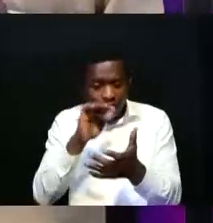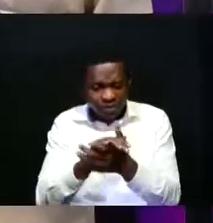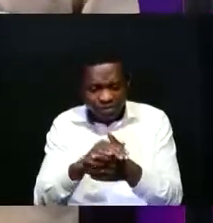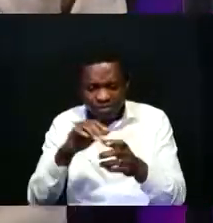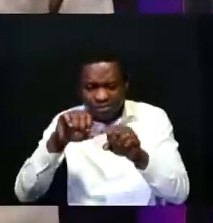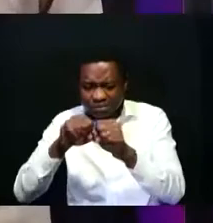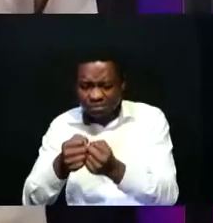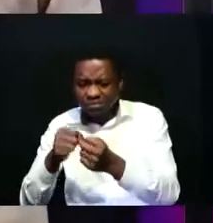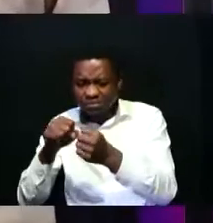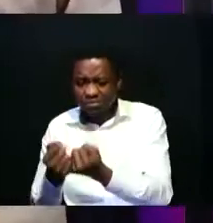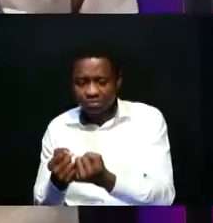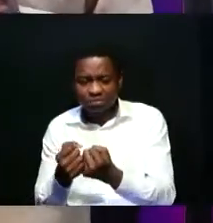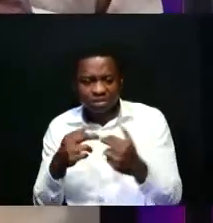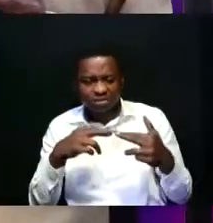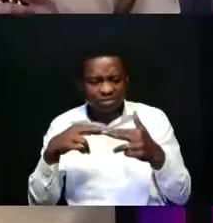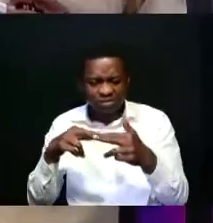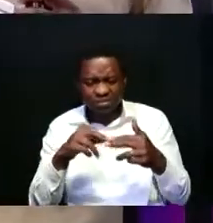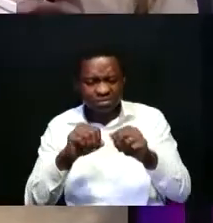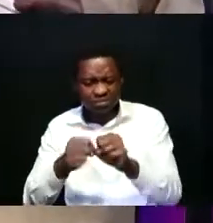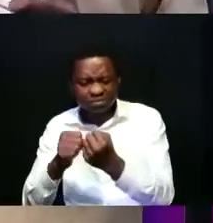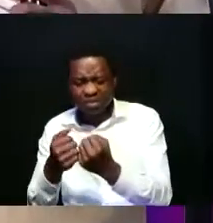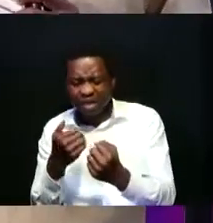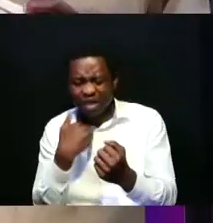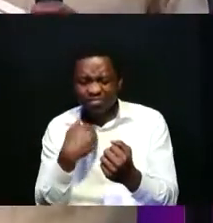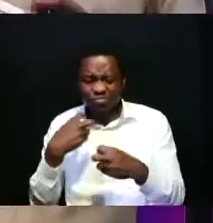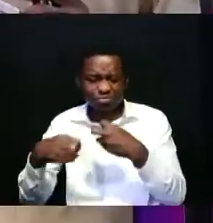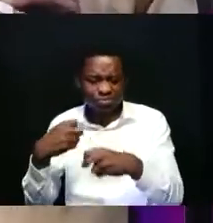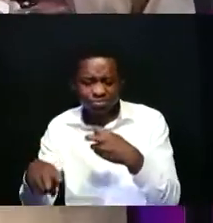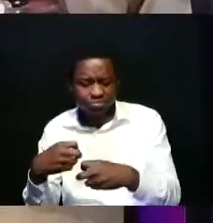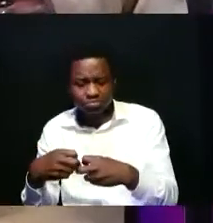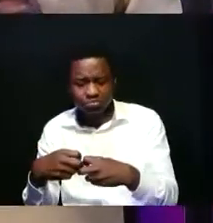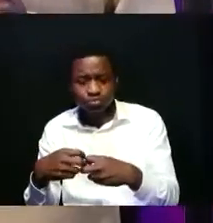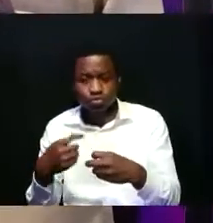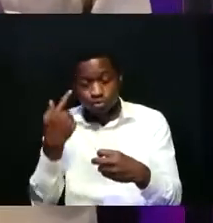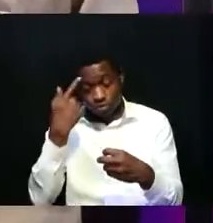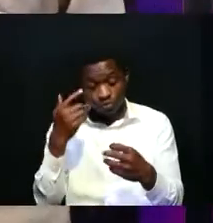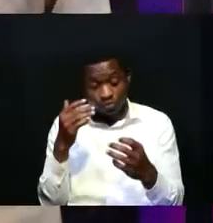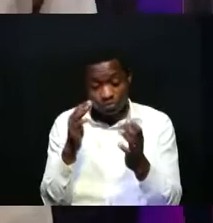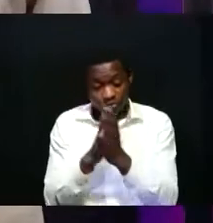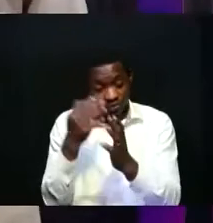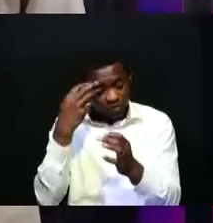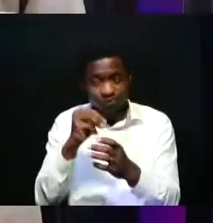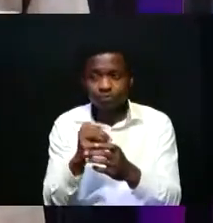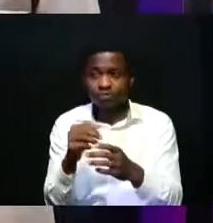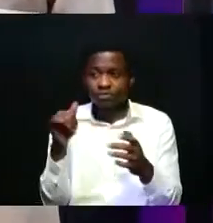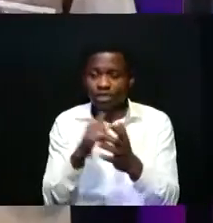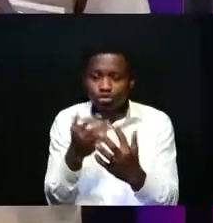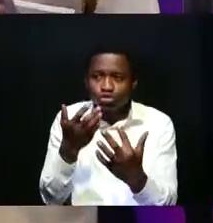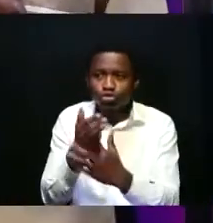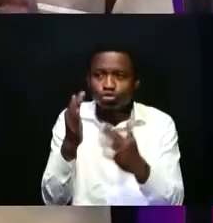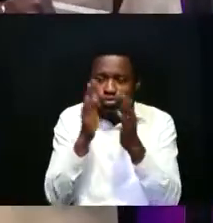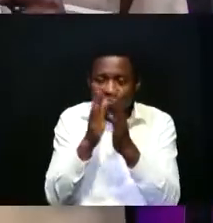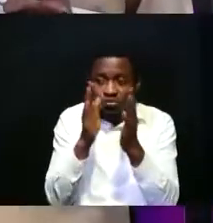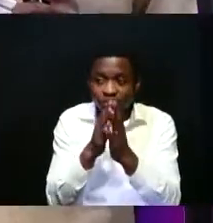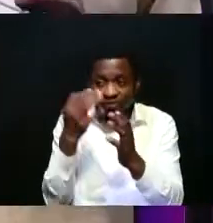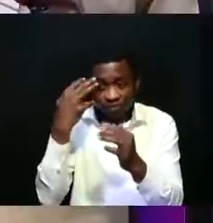and relationships that are in some difficulties, that through the power of intercessory